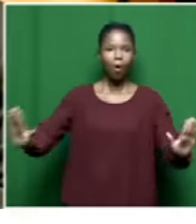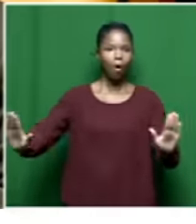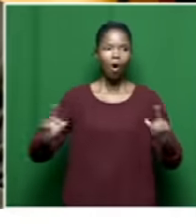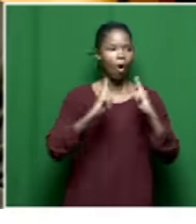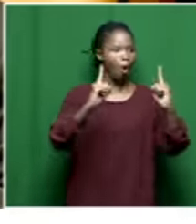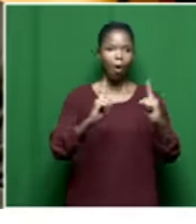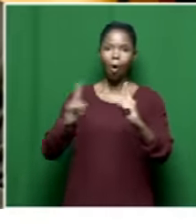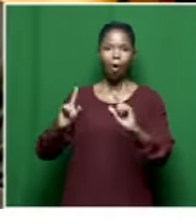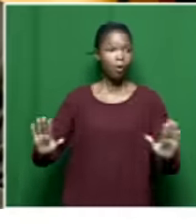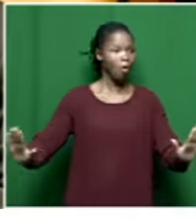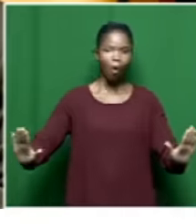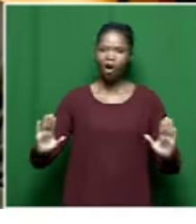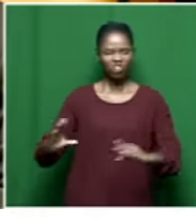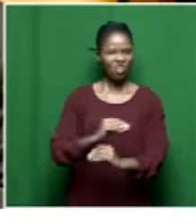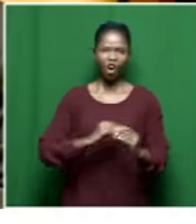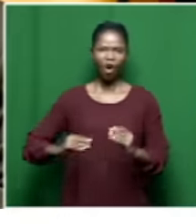Order.